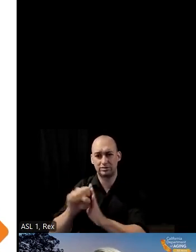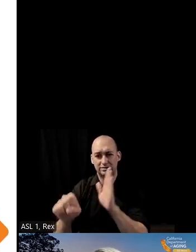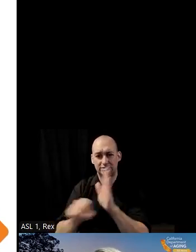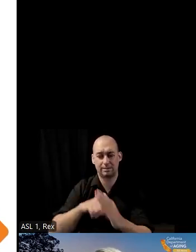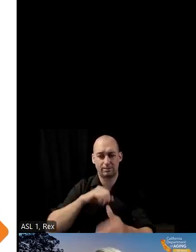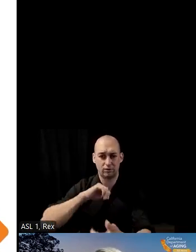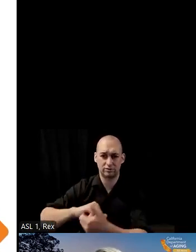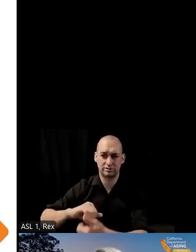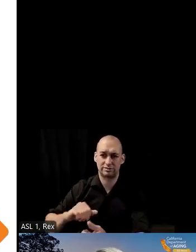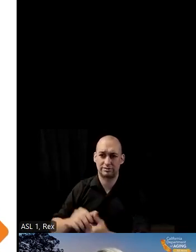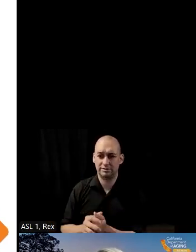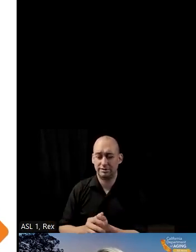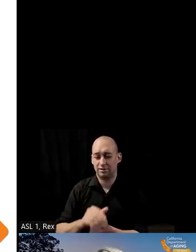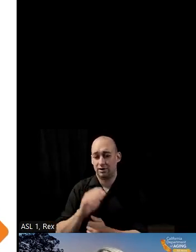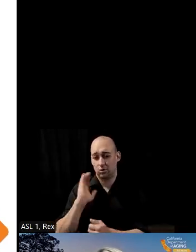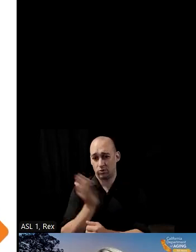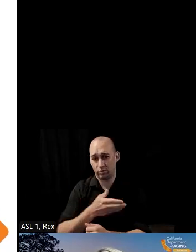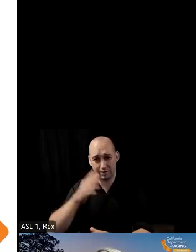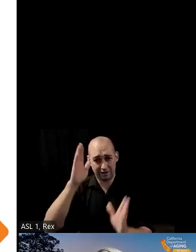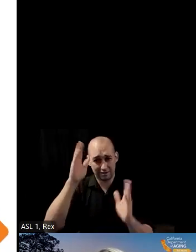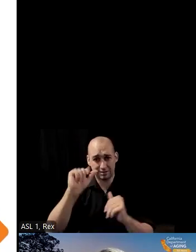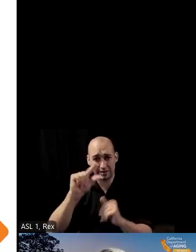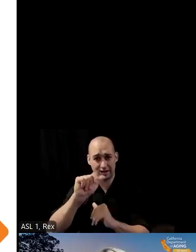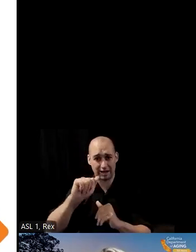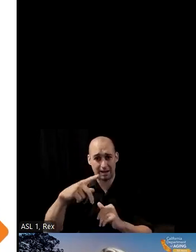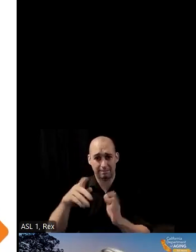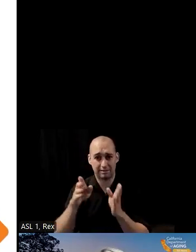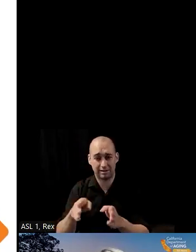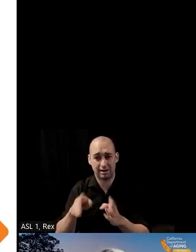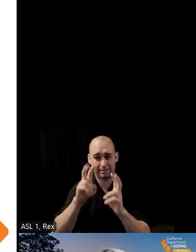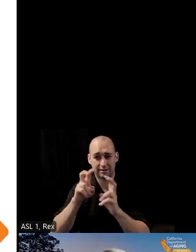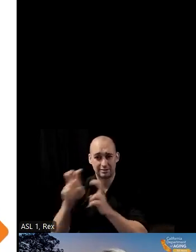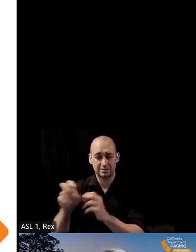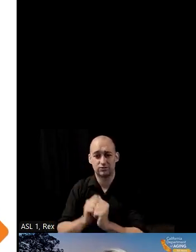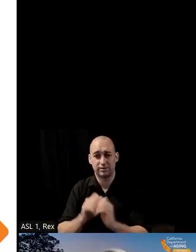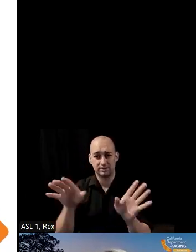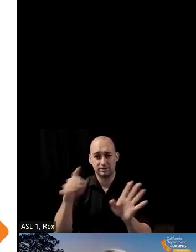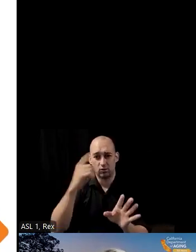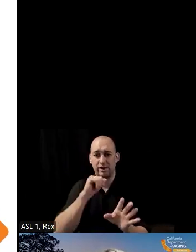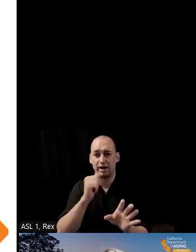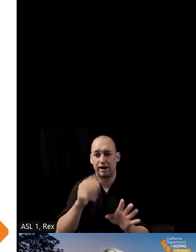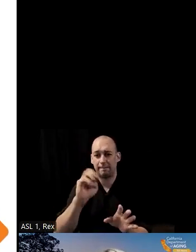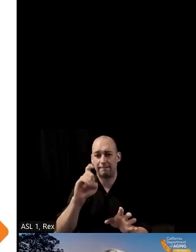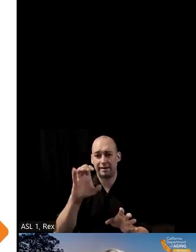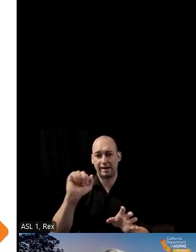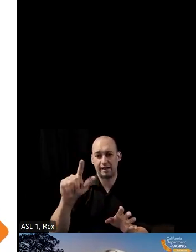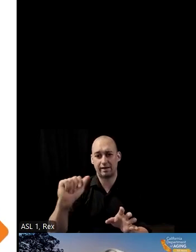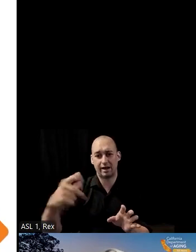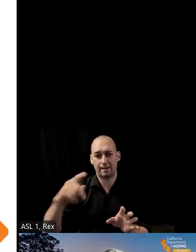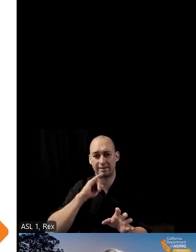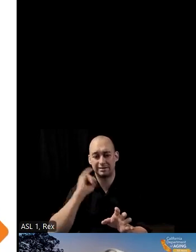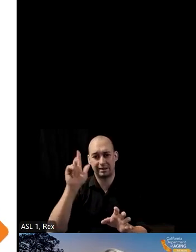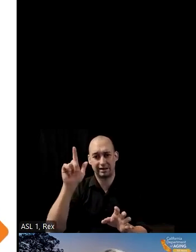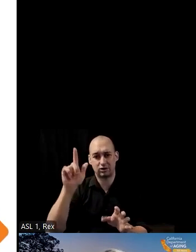We anticipate having the gap analysis released for our non-Medi-Cal gap analysis will probably be later